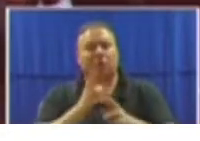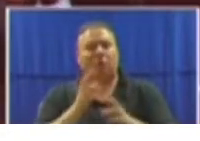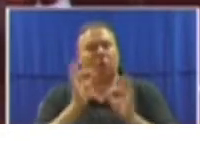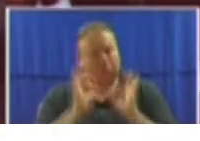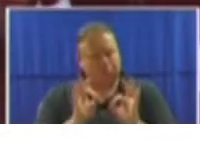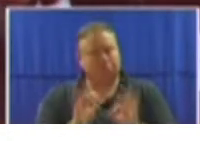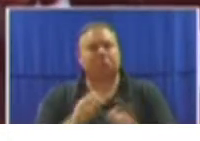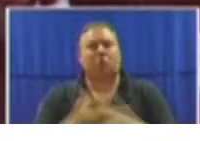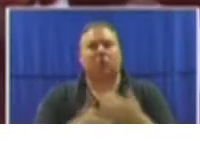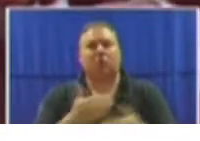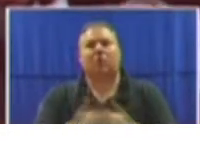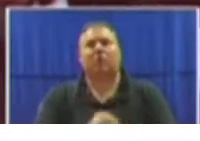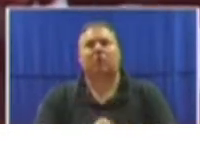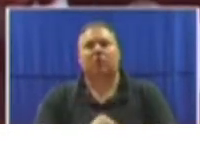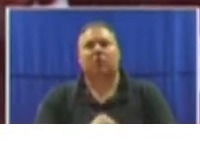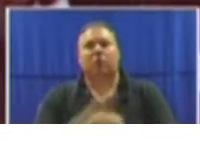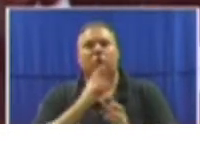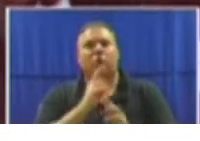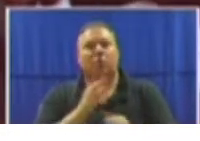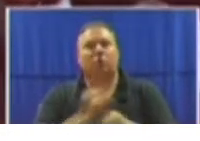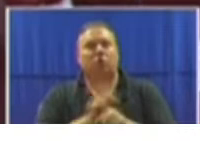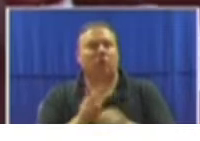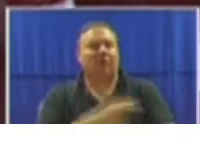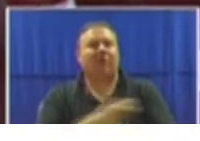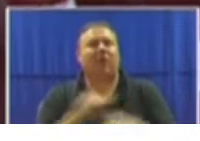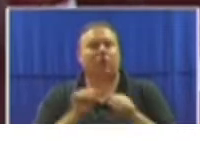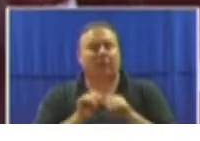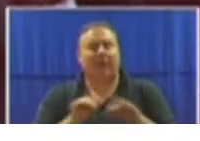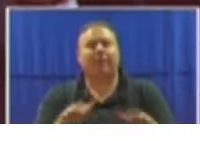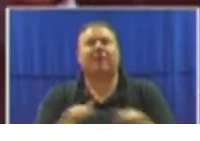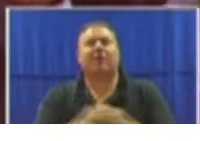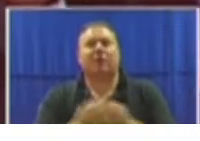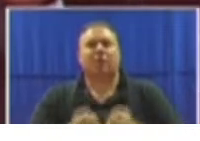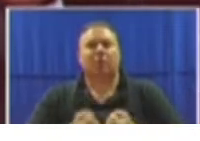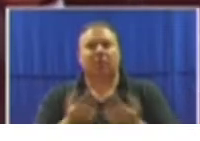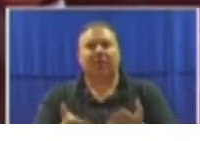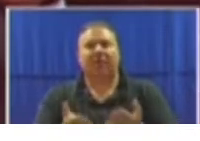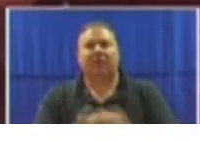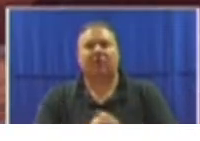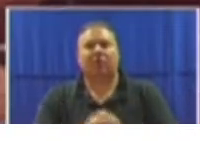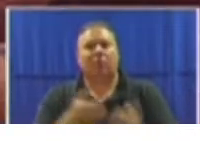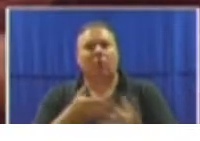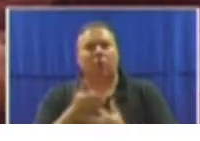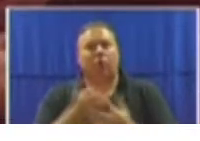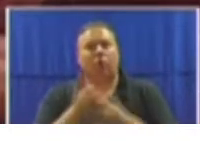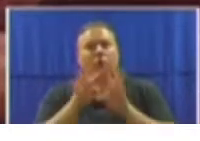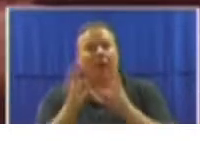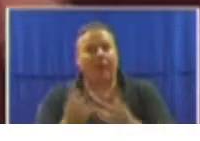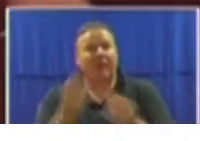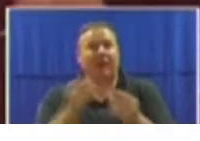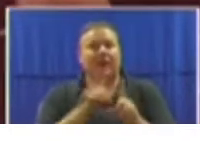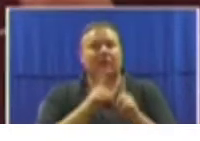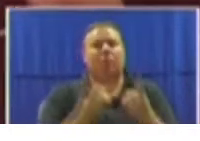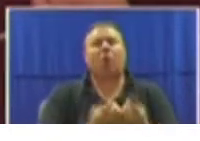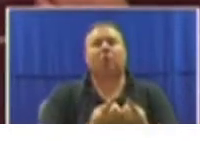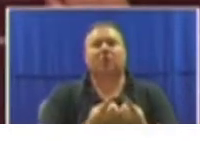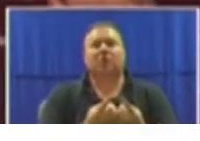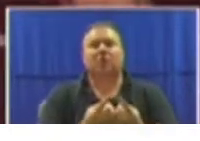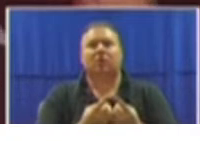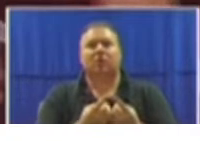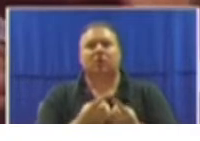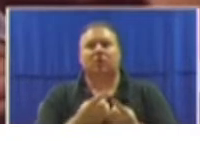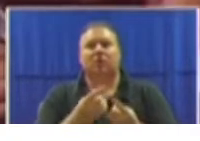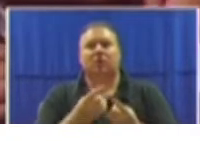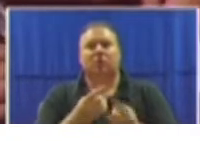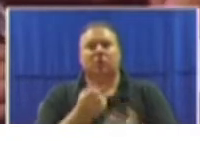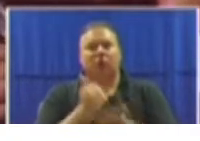the coordinated response to the COVID-19 pandemic and provided, through the same cabinet and departments, a comprehensive package of